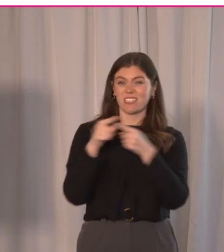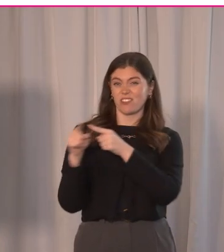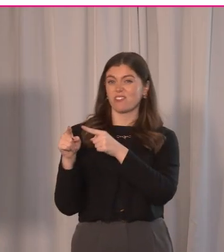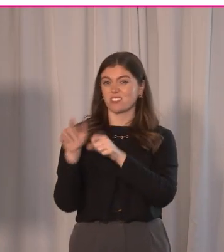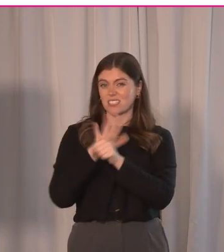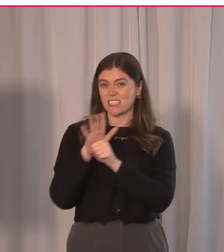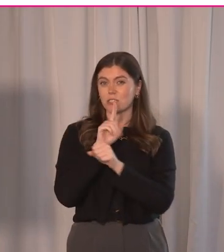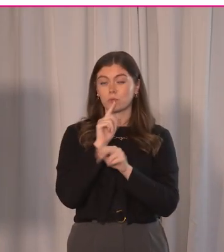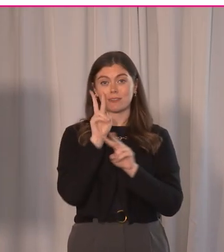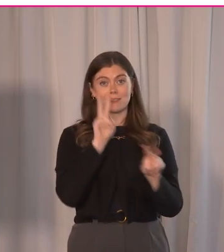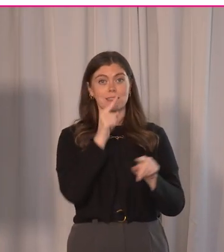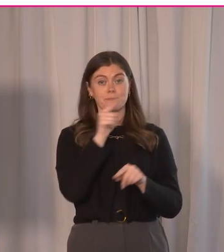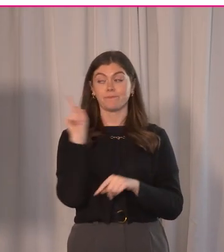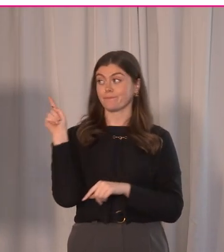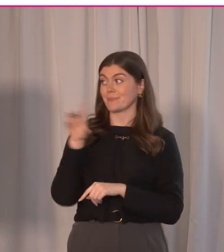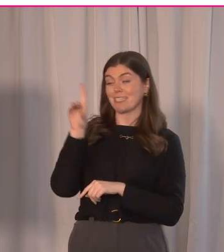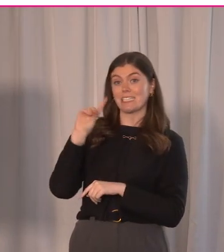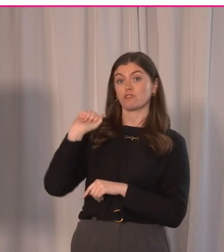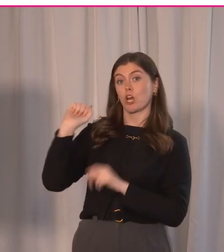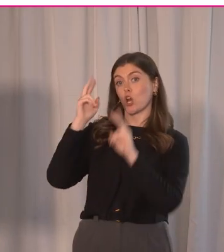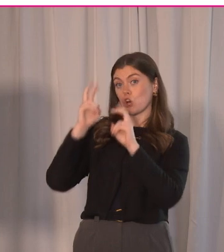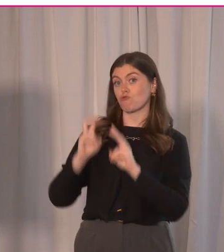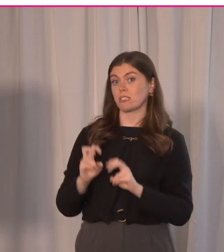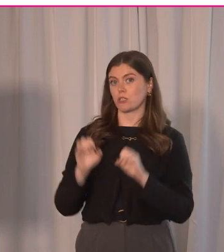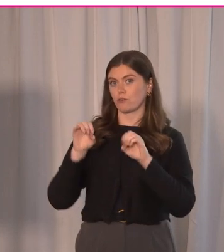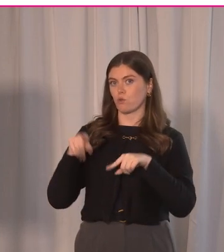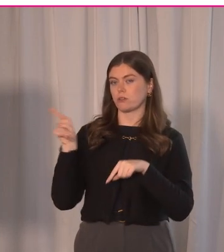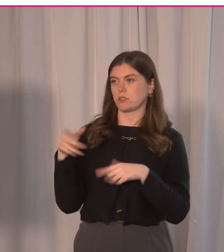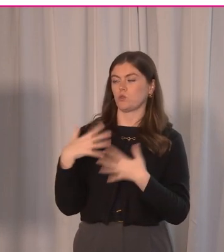looking at Deirdre's research, there was obviously a massive